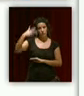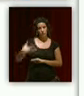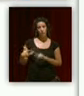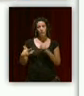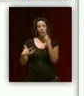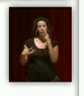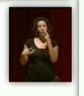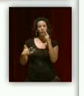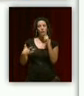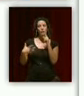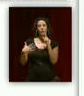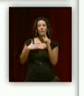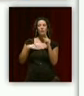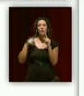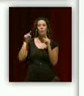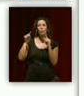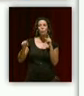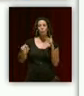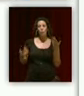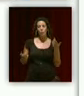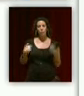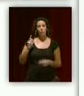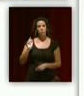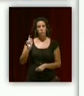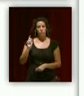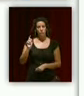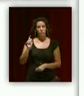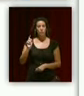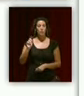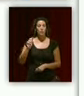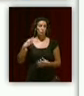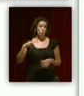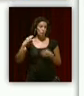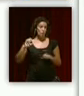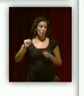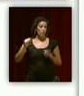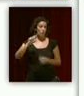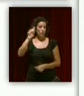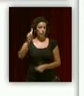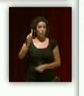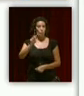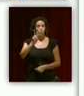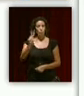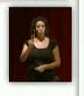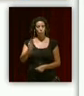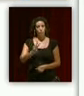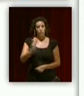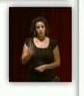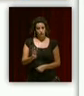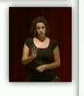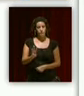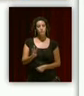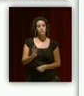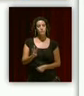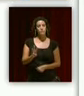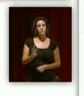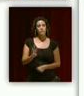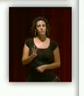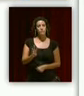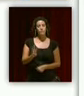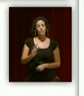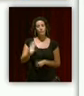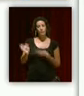are out of the left menu, we just select where we want to go. So the easiest would be